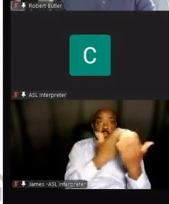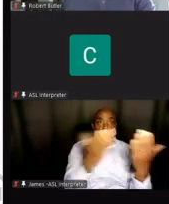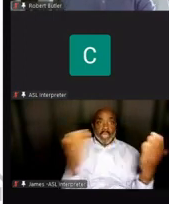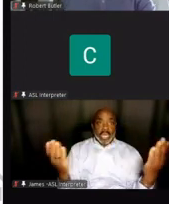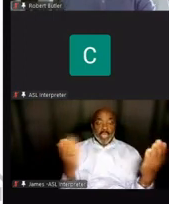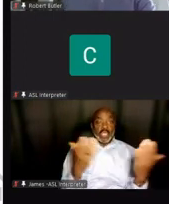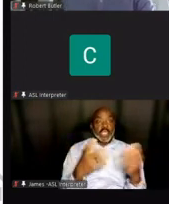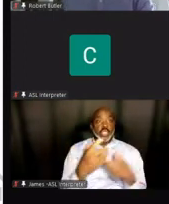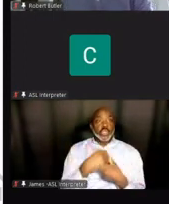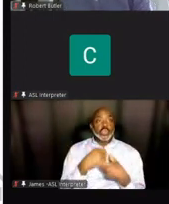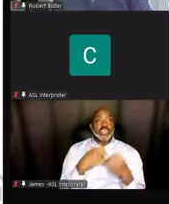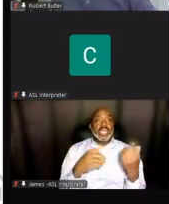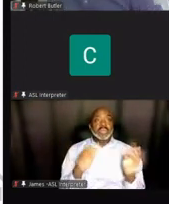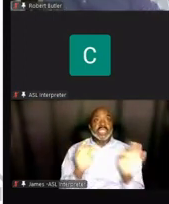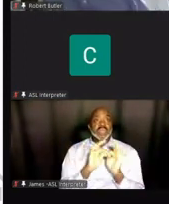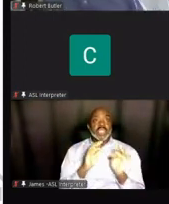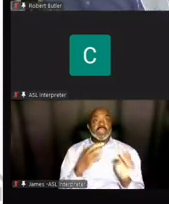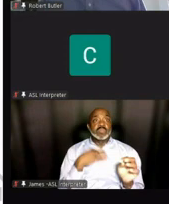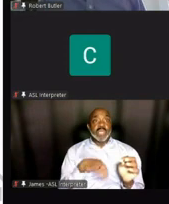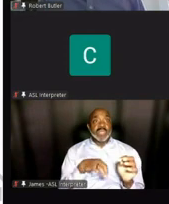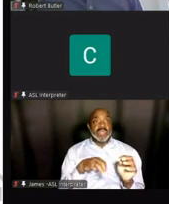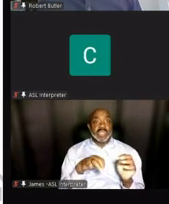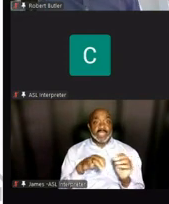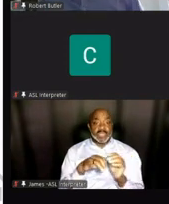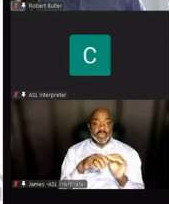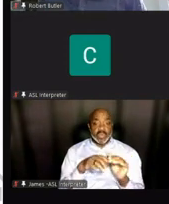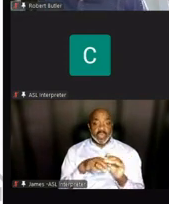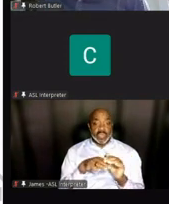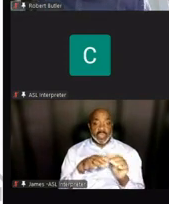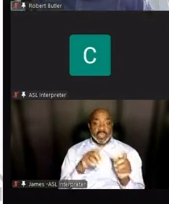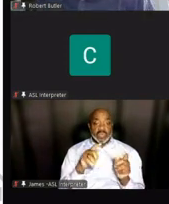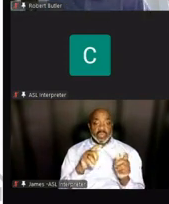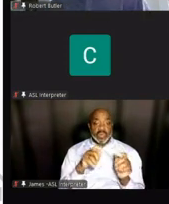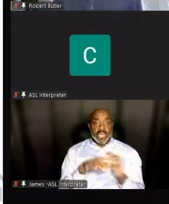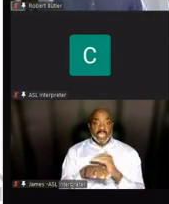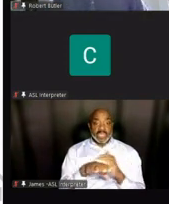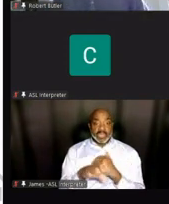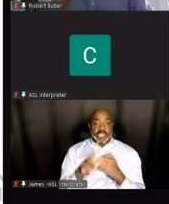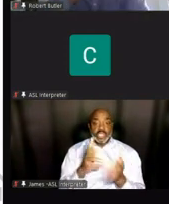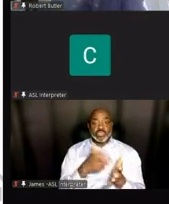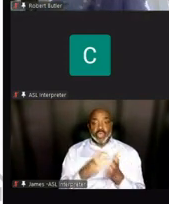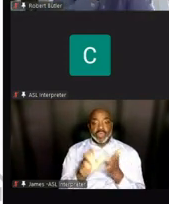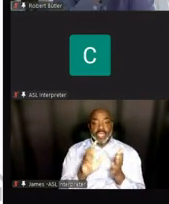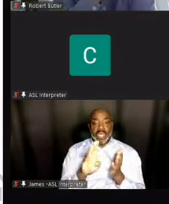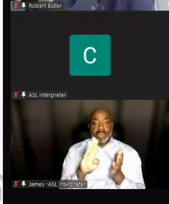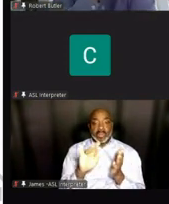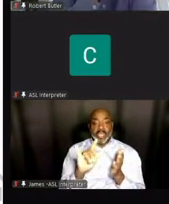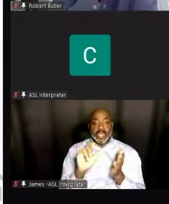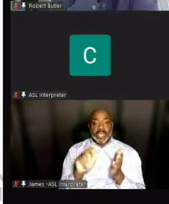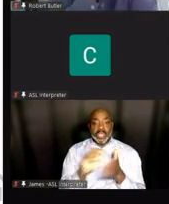some significant benefit to accessibility, there's roughly $1 billion worth of